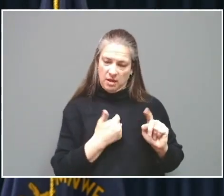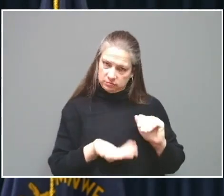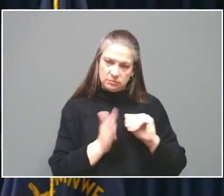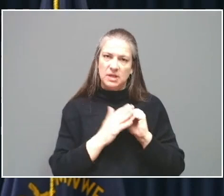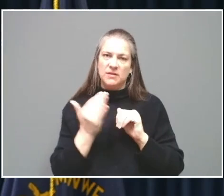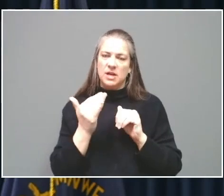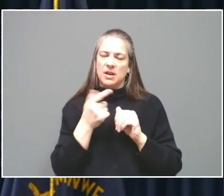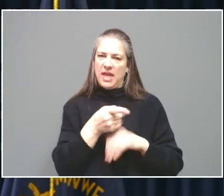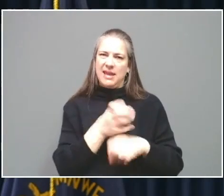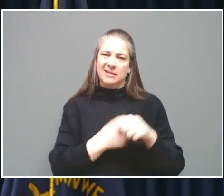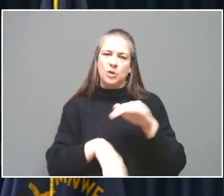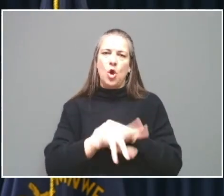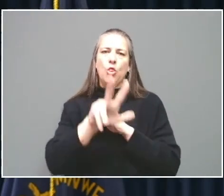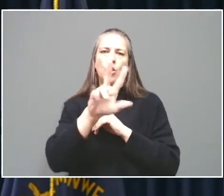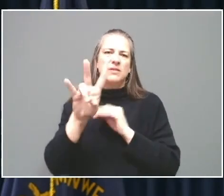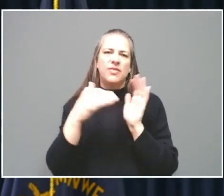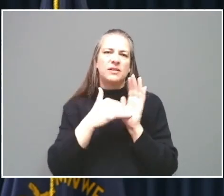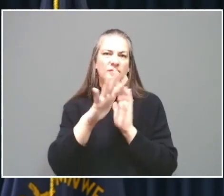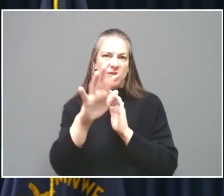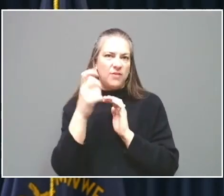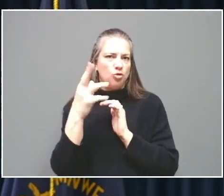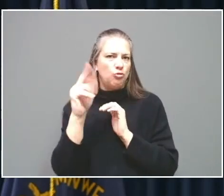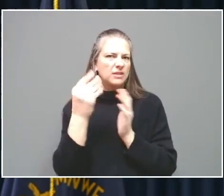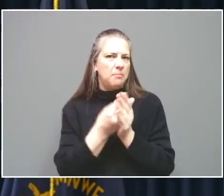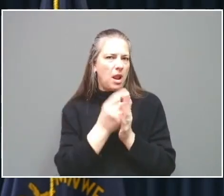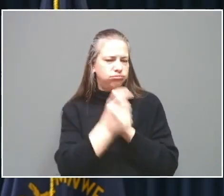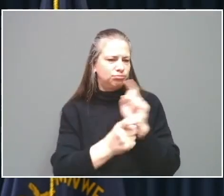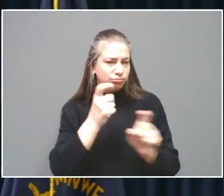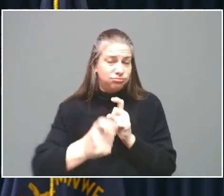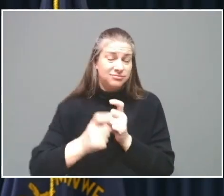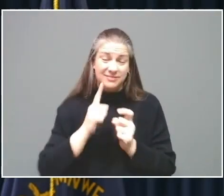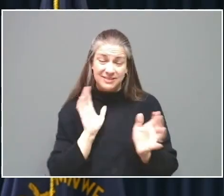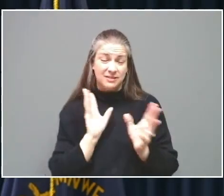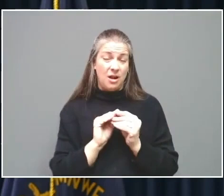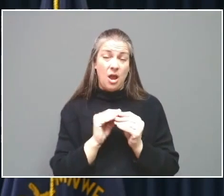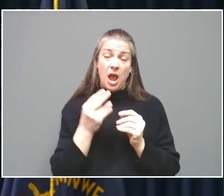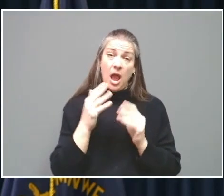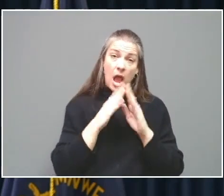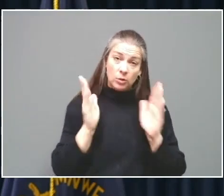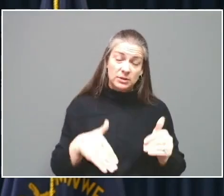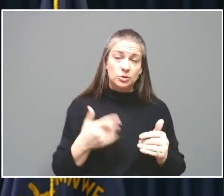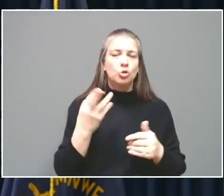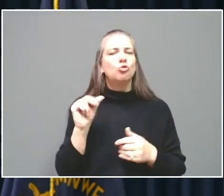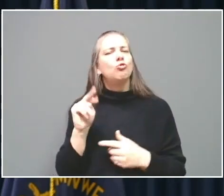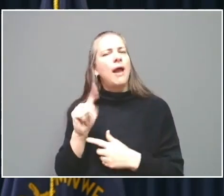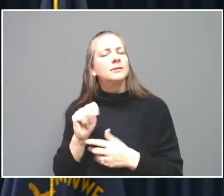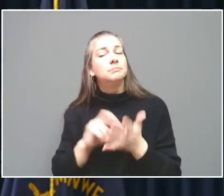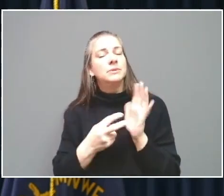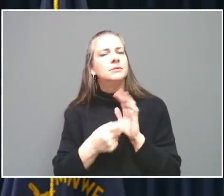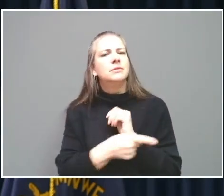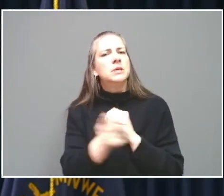of $37,900, bringing the total housing assistance max grants, in other words, just those that have received